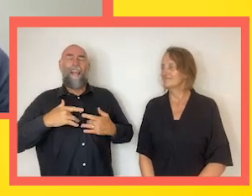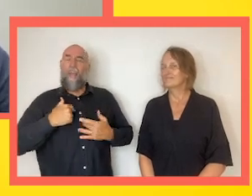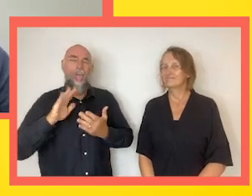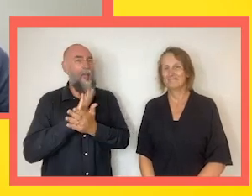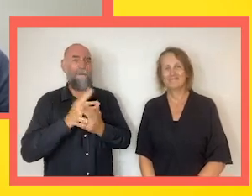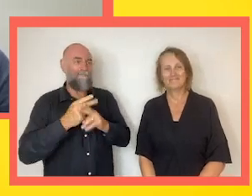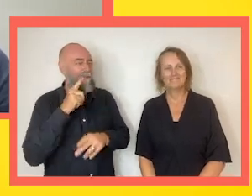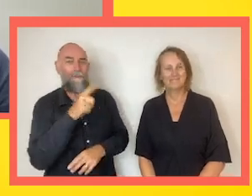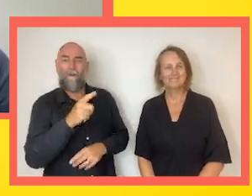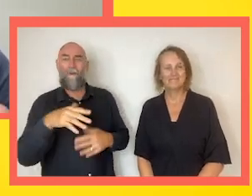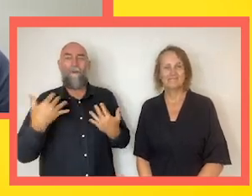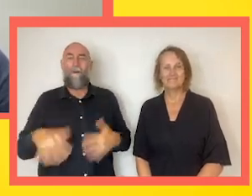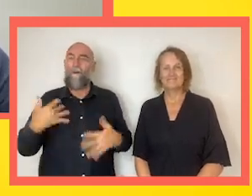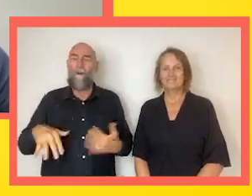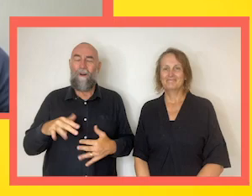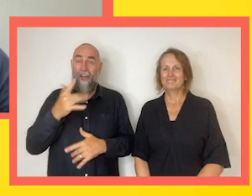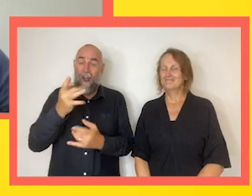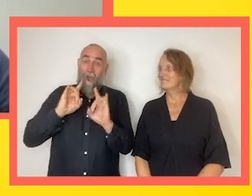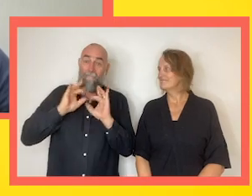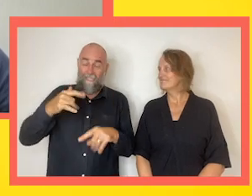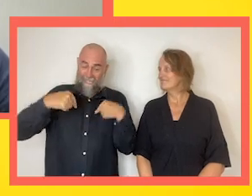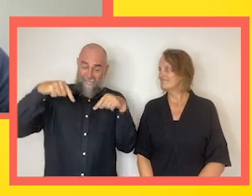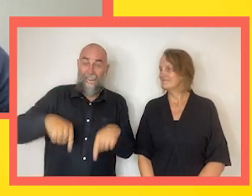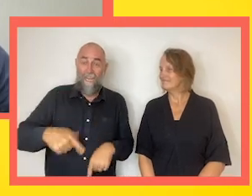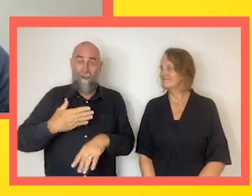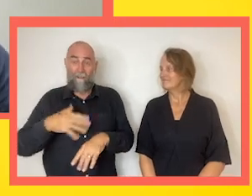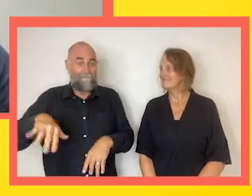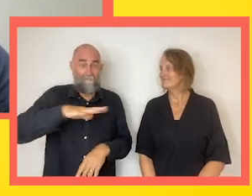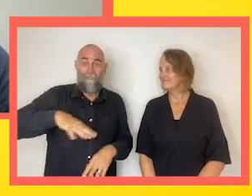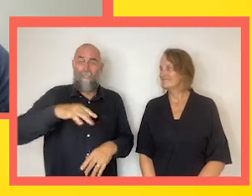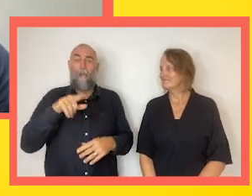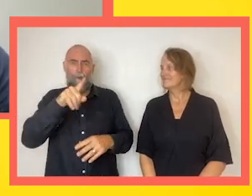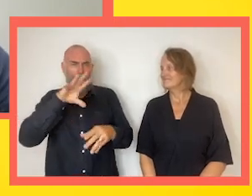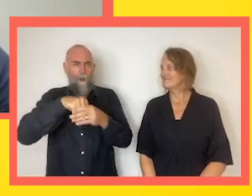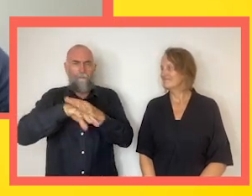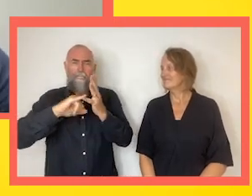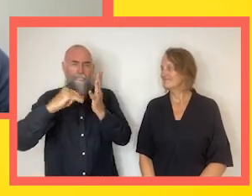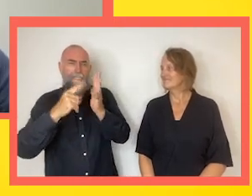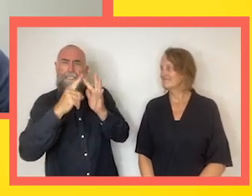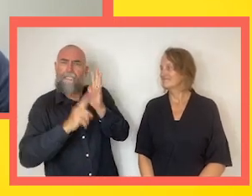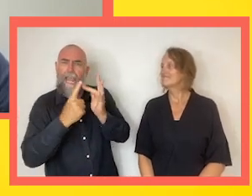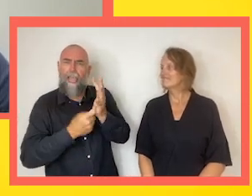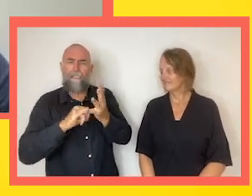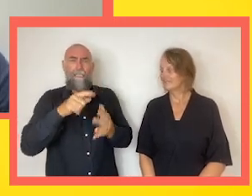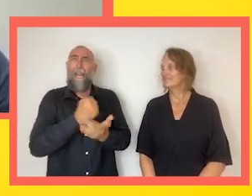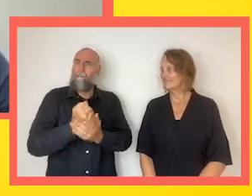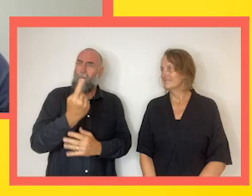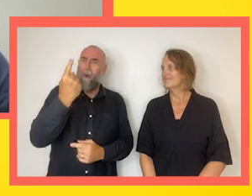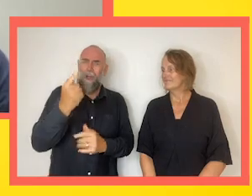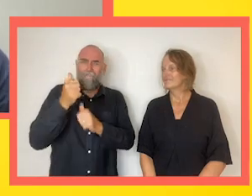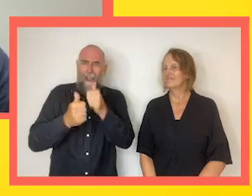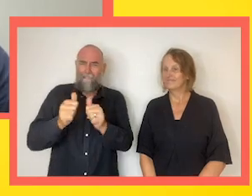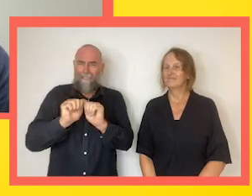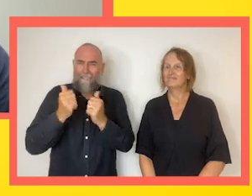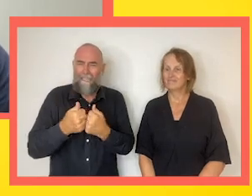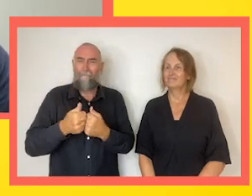really happy, mate. And obviously, everyone here at Eula Ripper, we're cheering on the Steelers. It's one of Australia's favourite teams. How couldn't